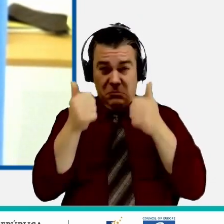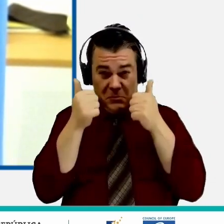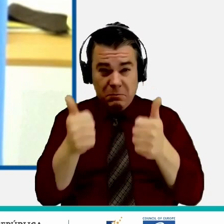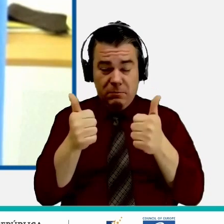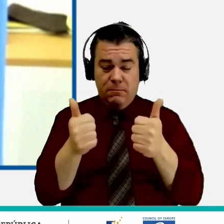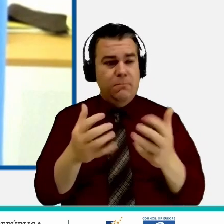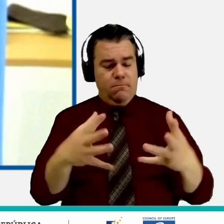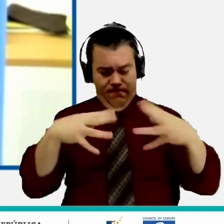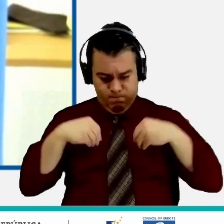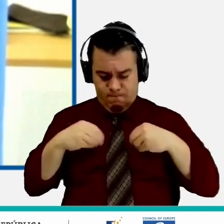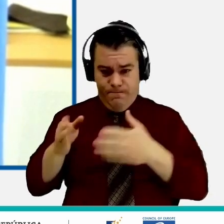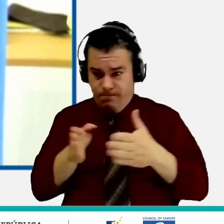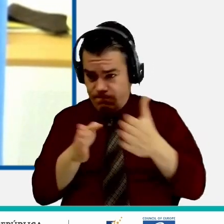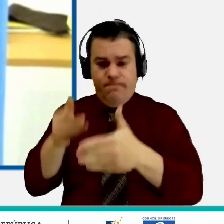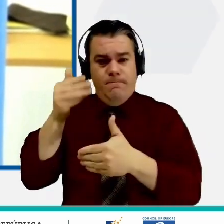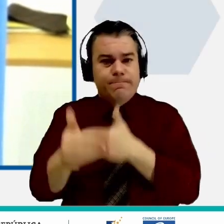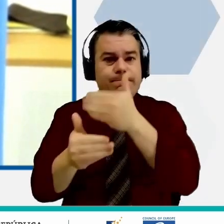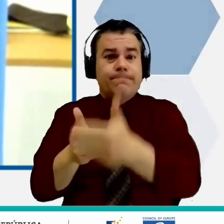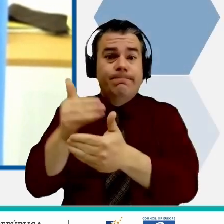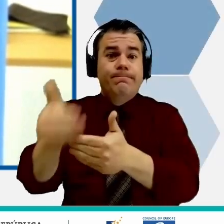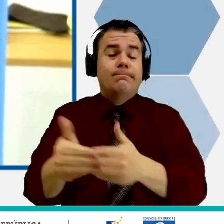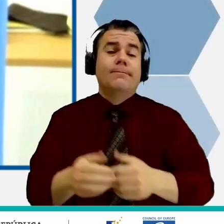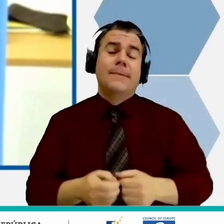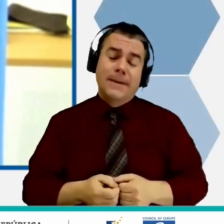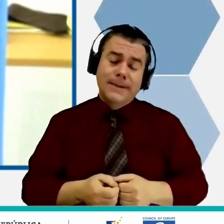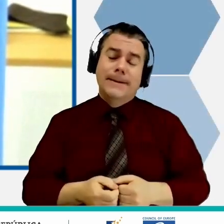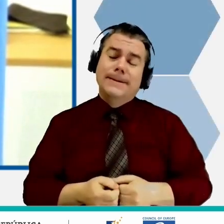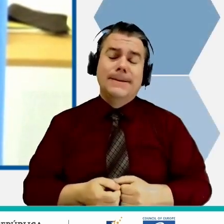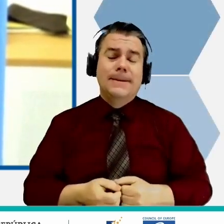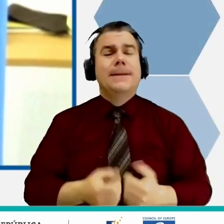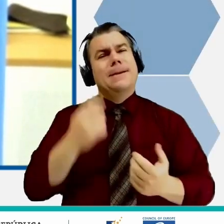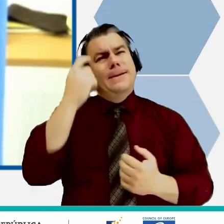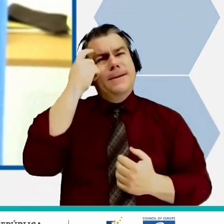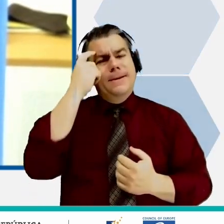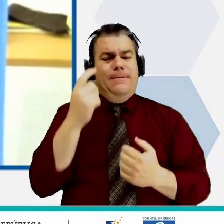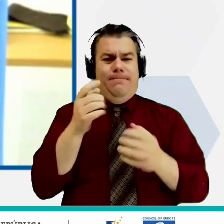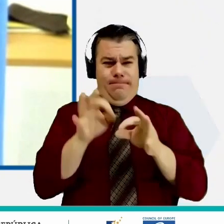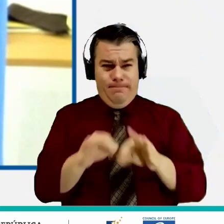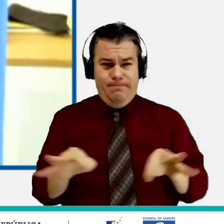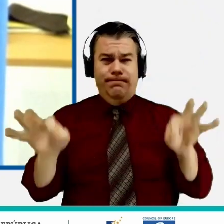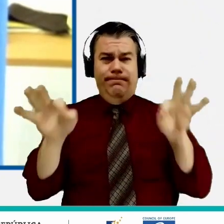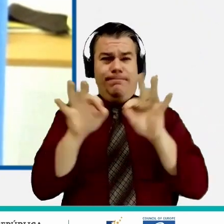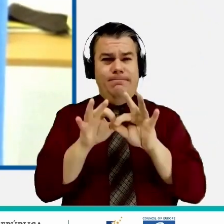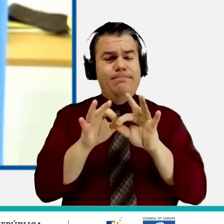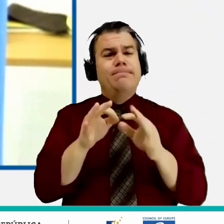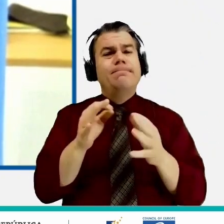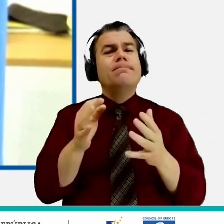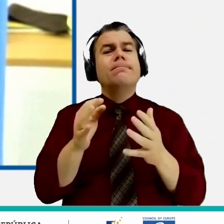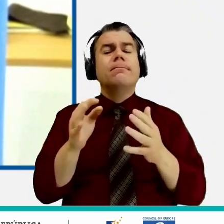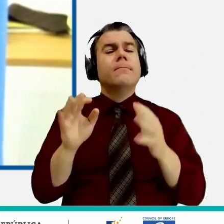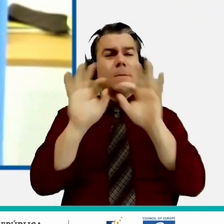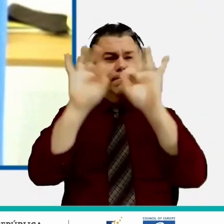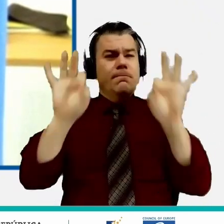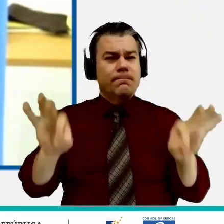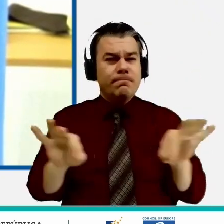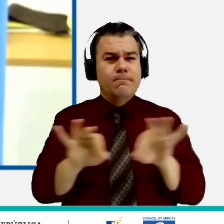implementation. And we believe that in this, it is critical to start with instruments, frameworks, and tools that have proven their